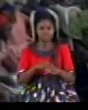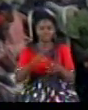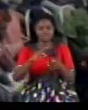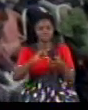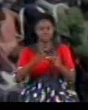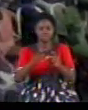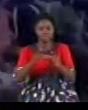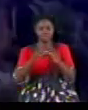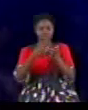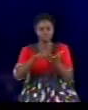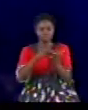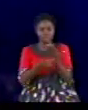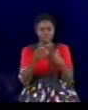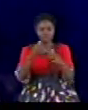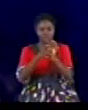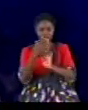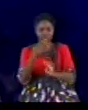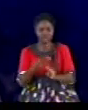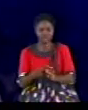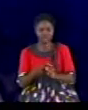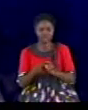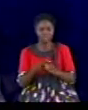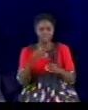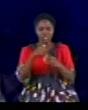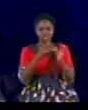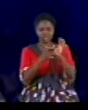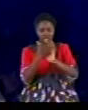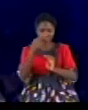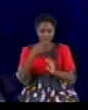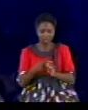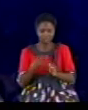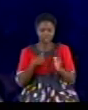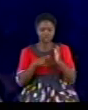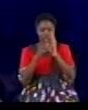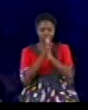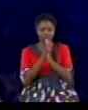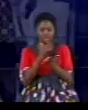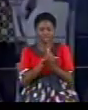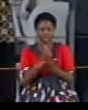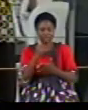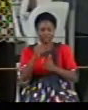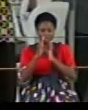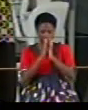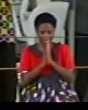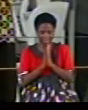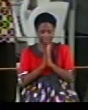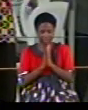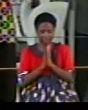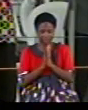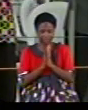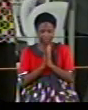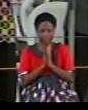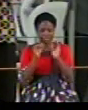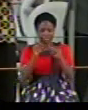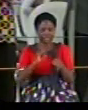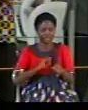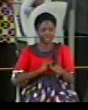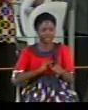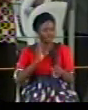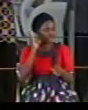In Jesus' name we pray. Can I